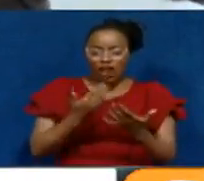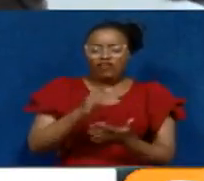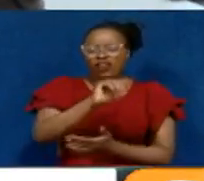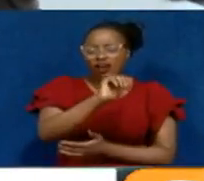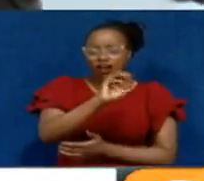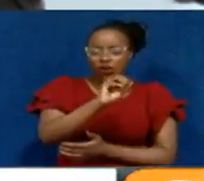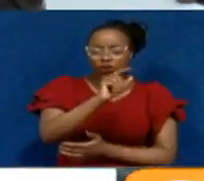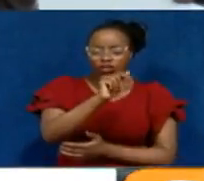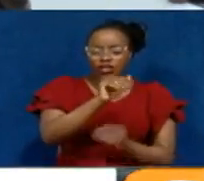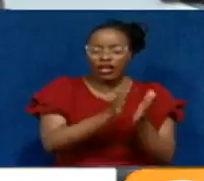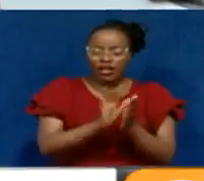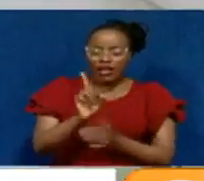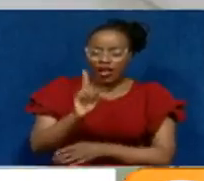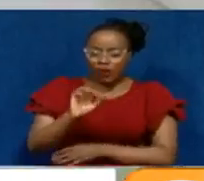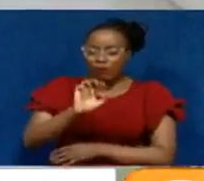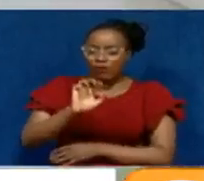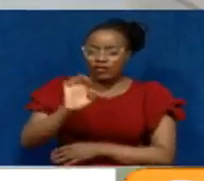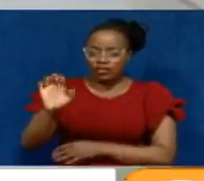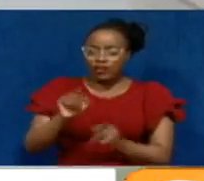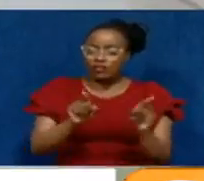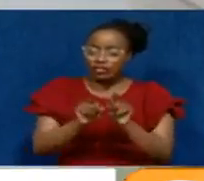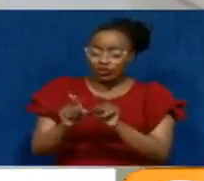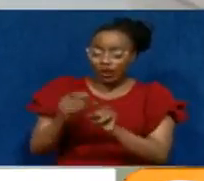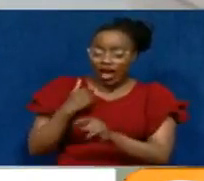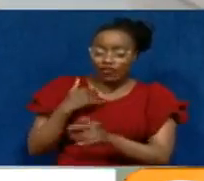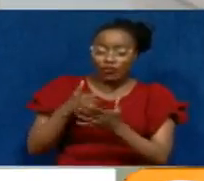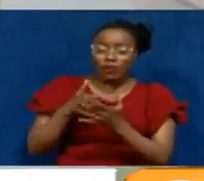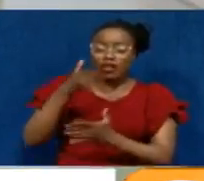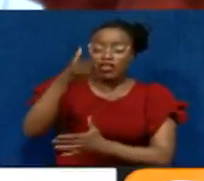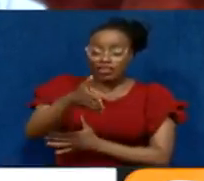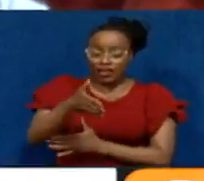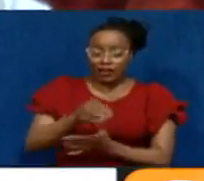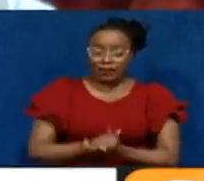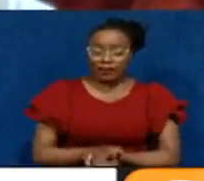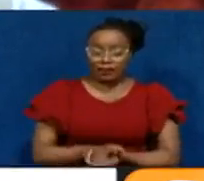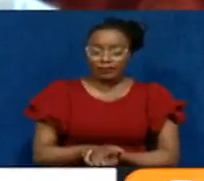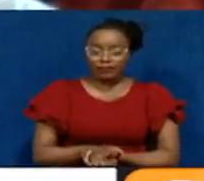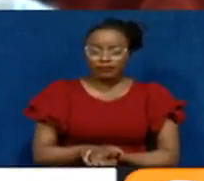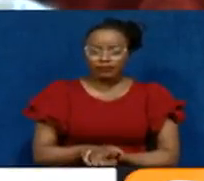and FKF Nairobi East County Branch Secretary General Dickson Doyo presided over the opening ceremony.